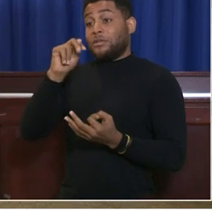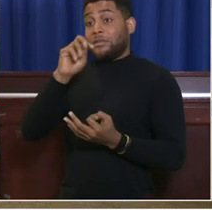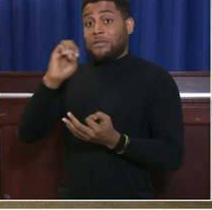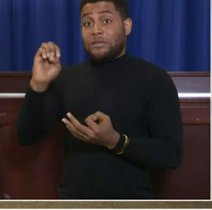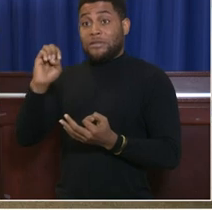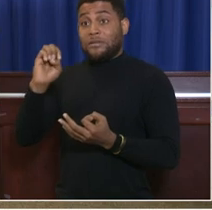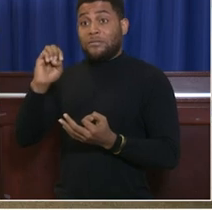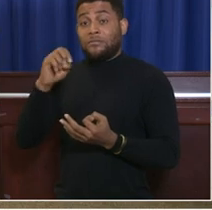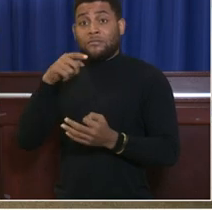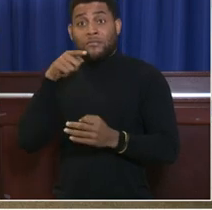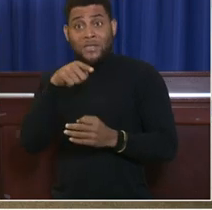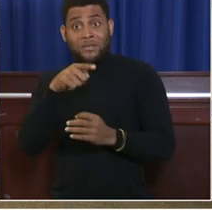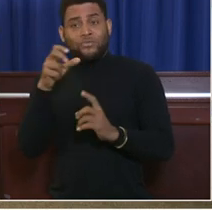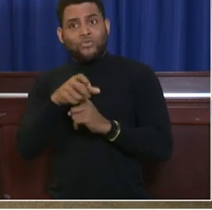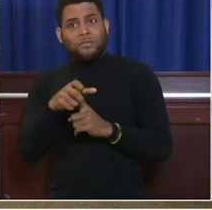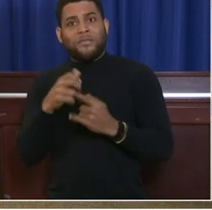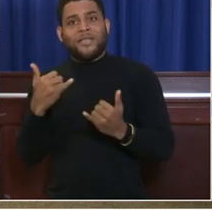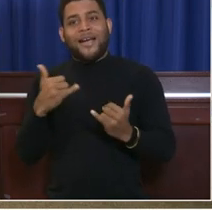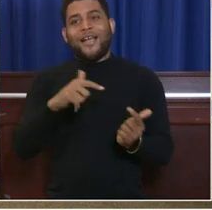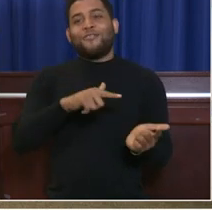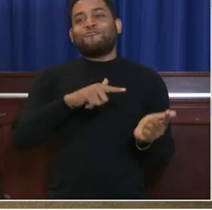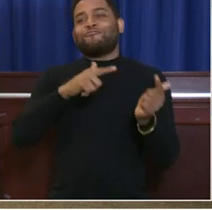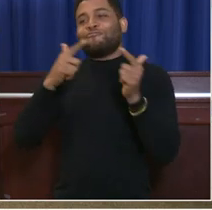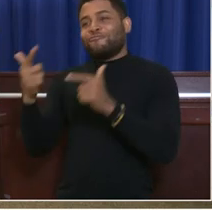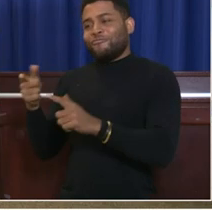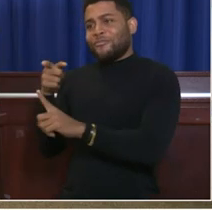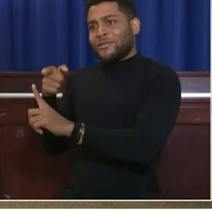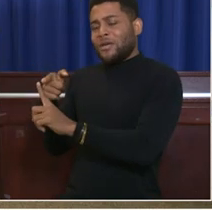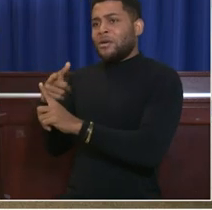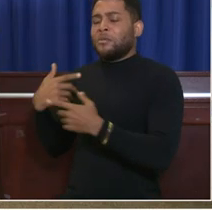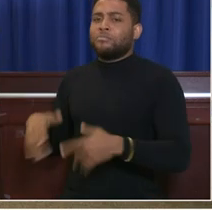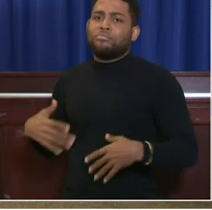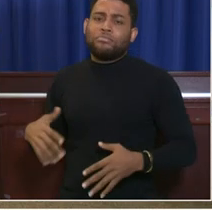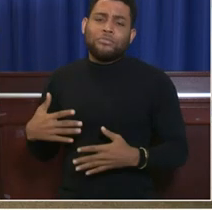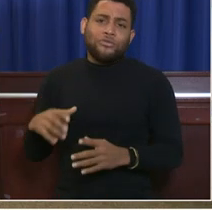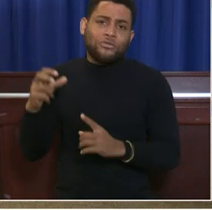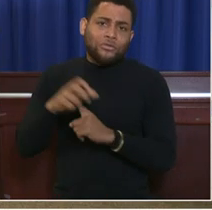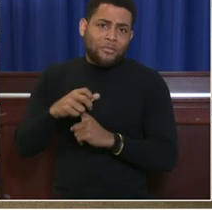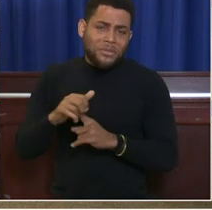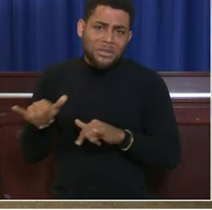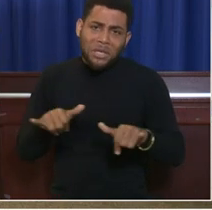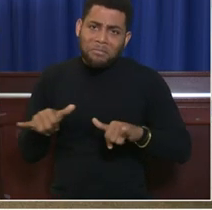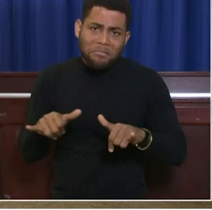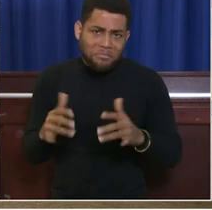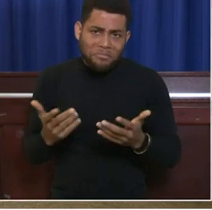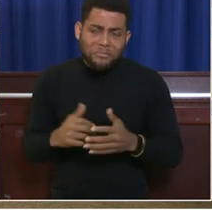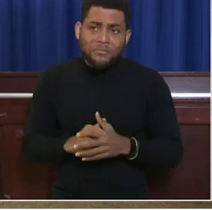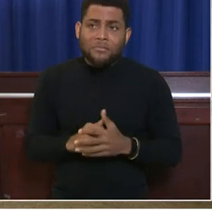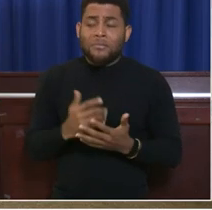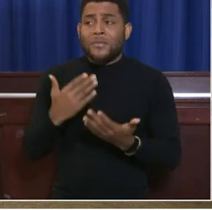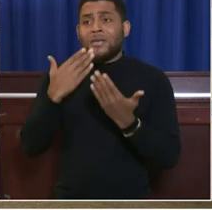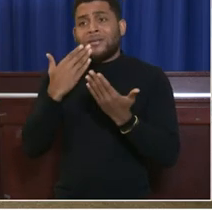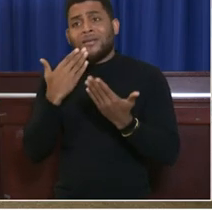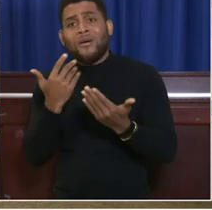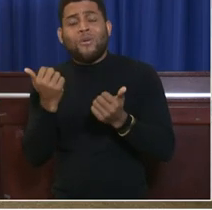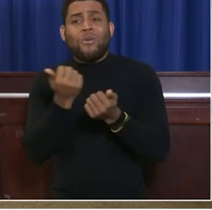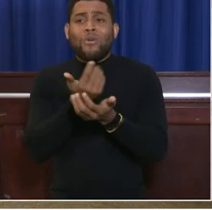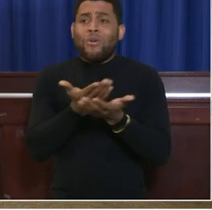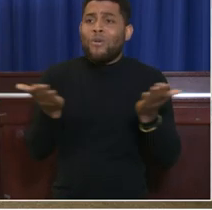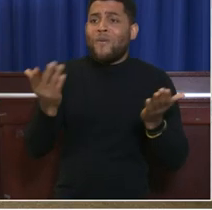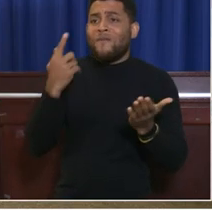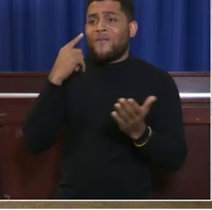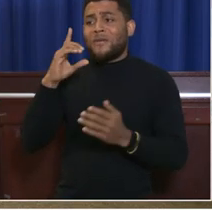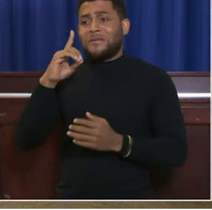community safety. Our career supervisors and the Metropolitan Police Department's commanders, sergeants, and lieutenants are